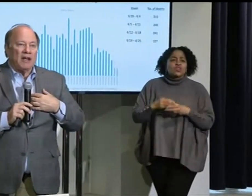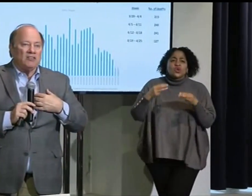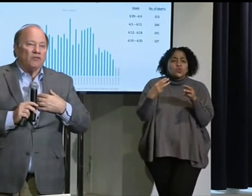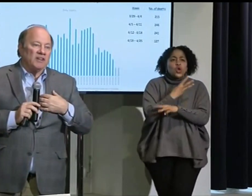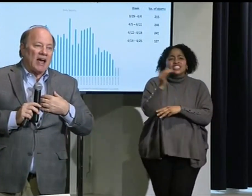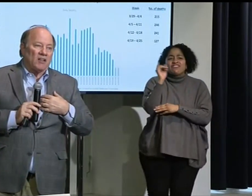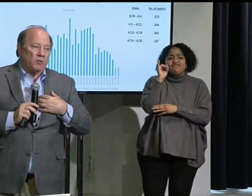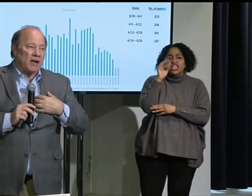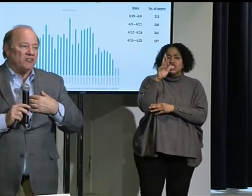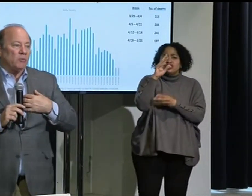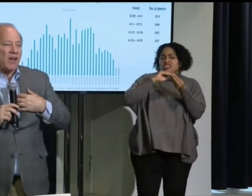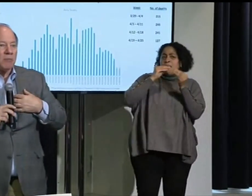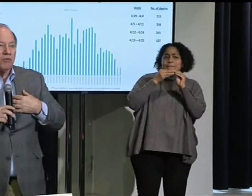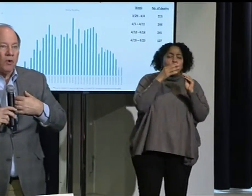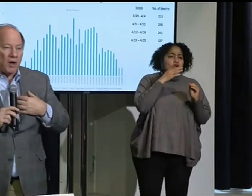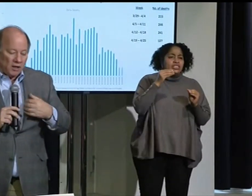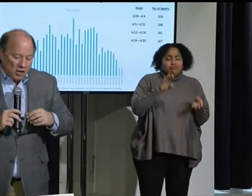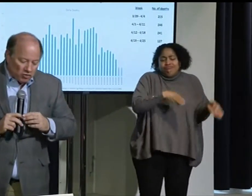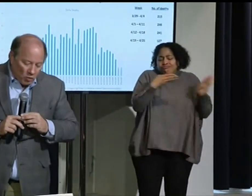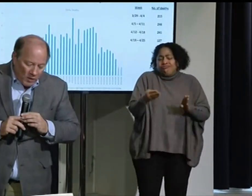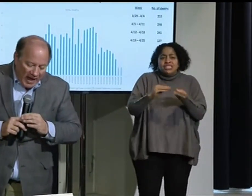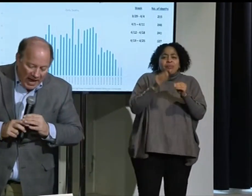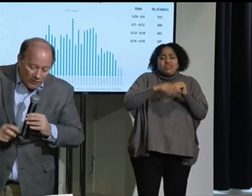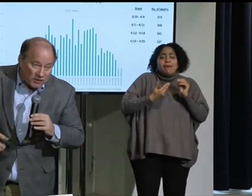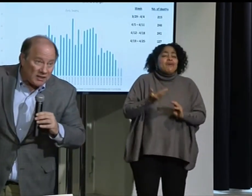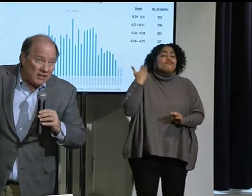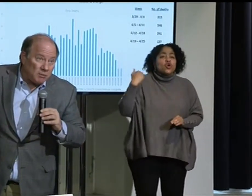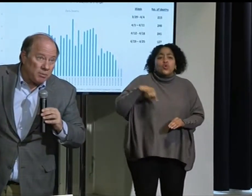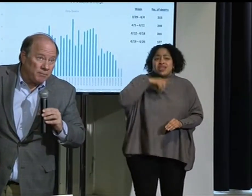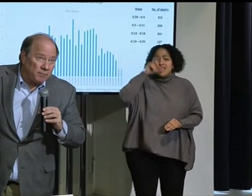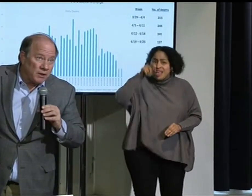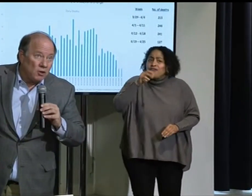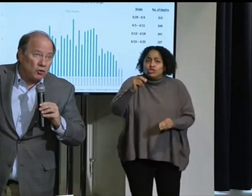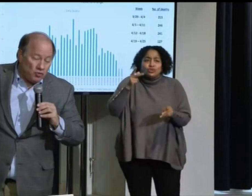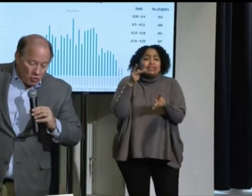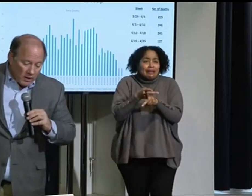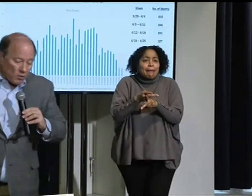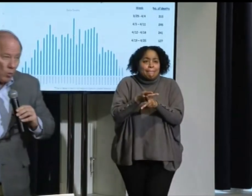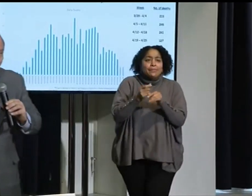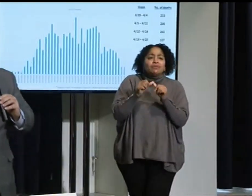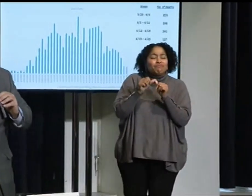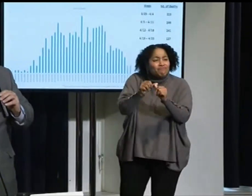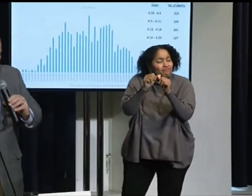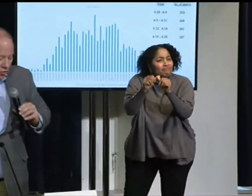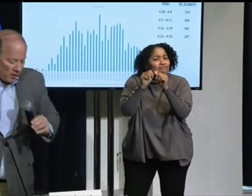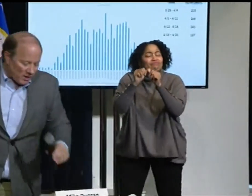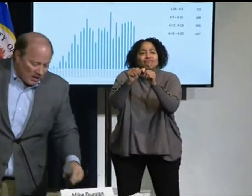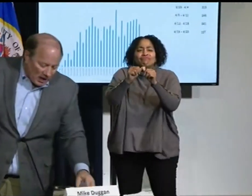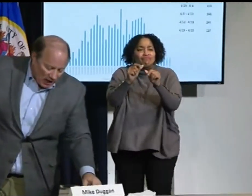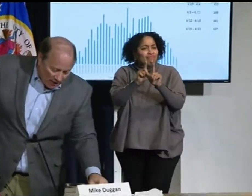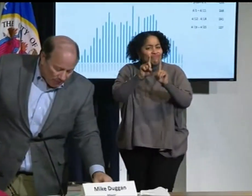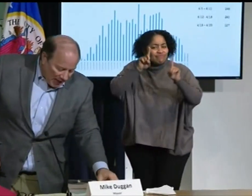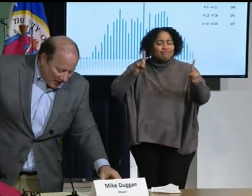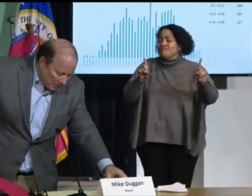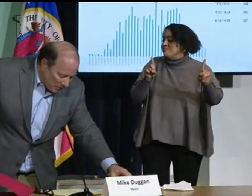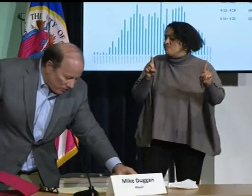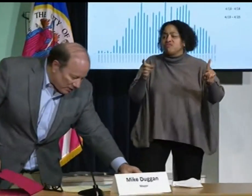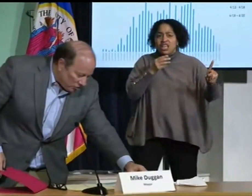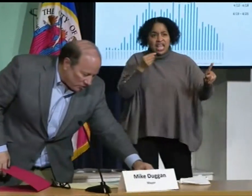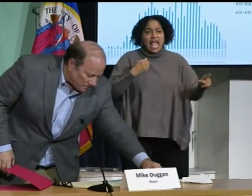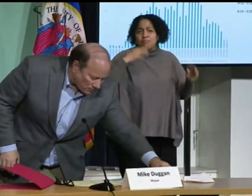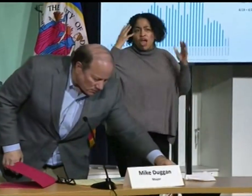infection rates and fatality rates than we've had before. So we have to keep doing what we're doing. And